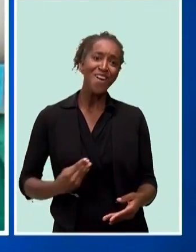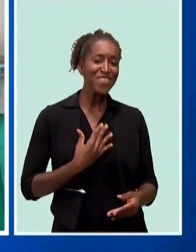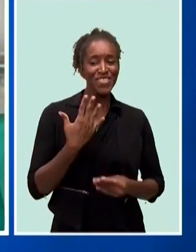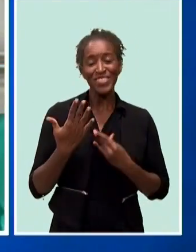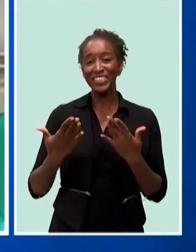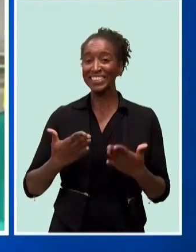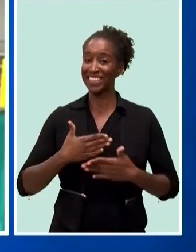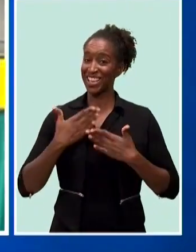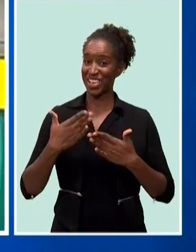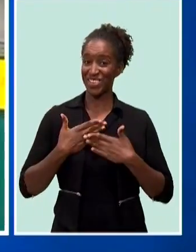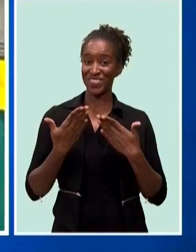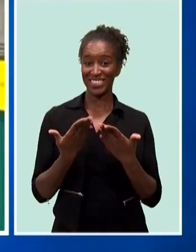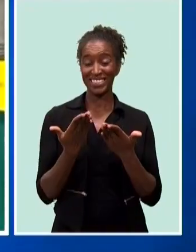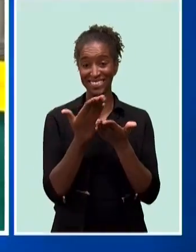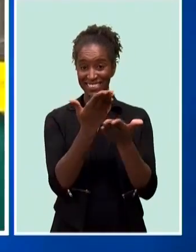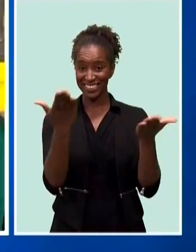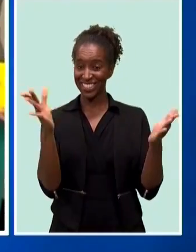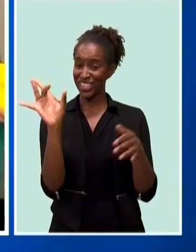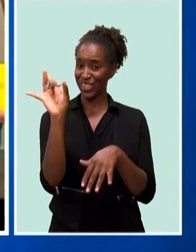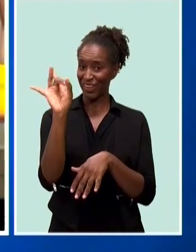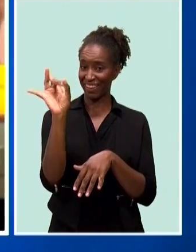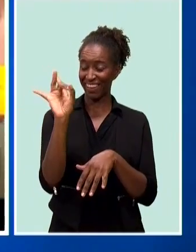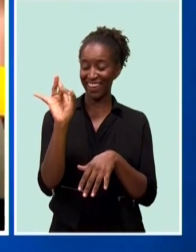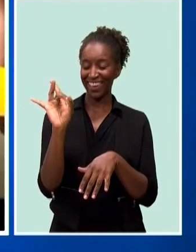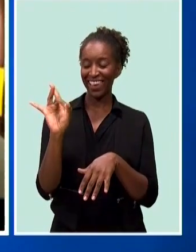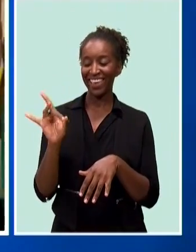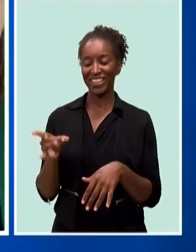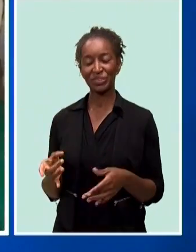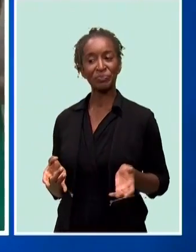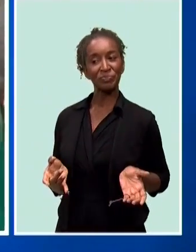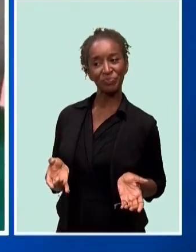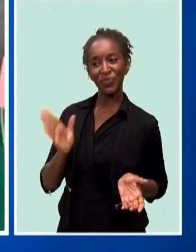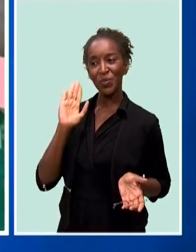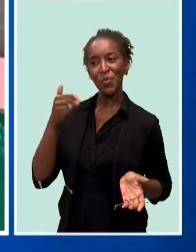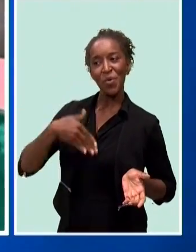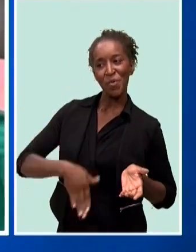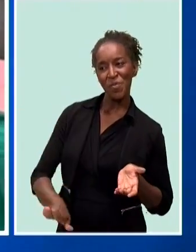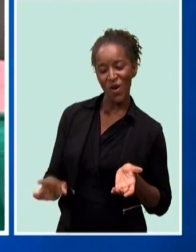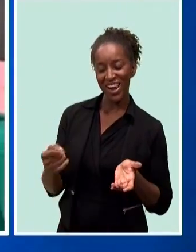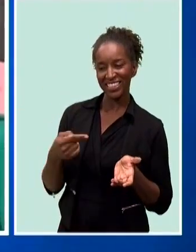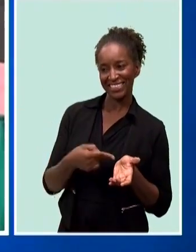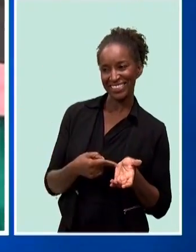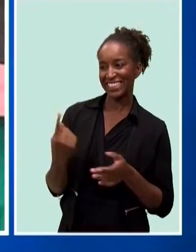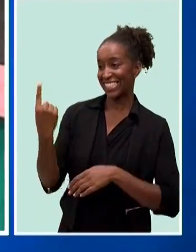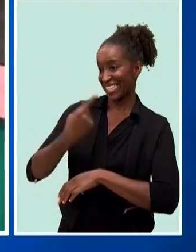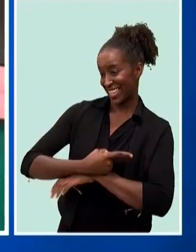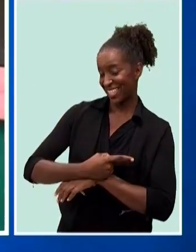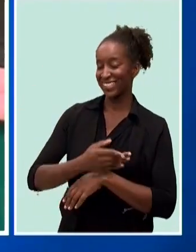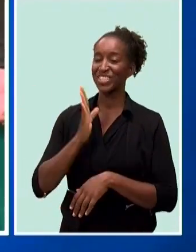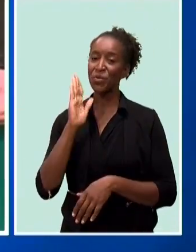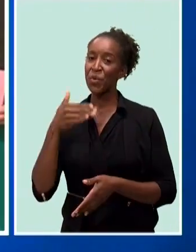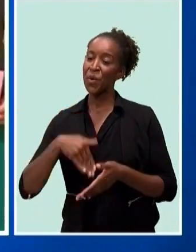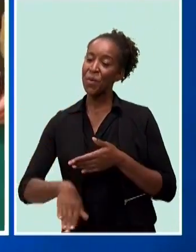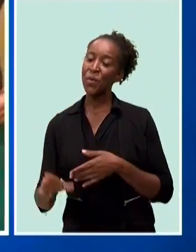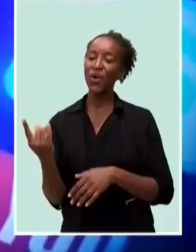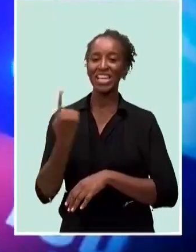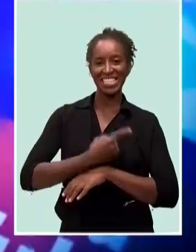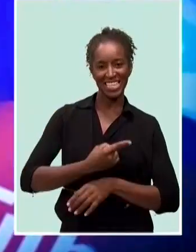this photo, wearing their scrubs and holding cards, revealing their due dates. All of their babies coming between April and